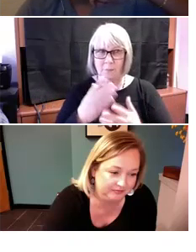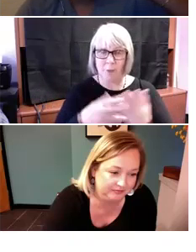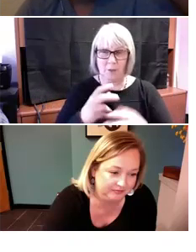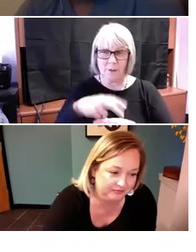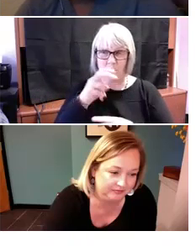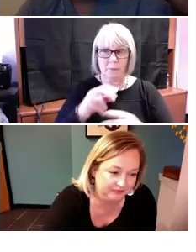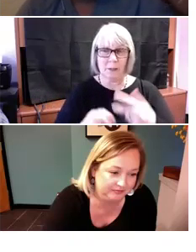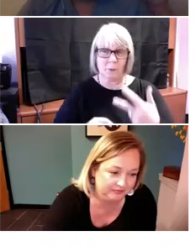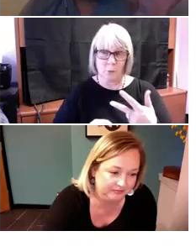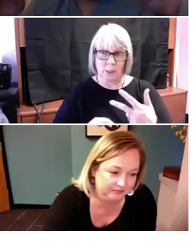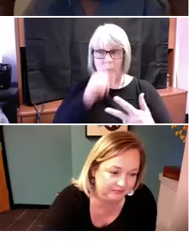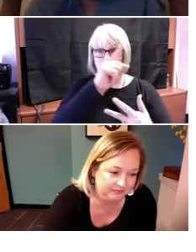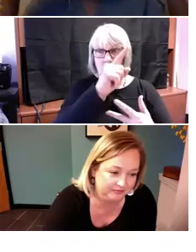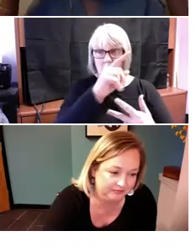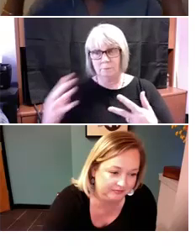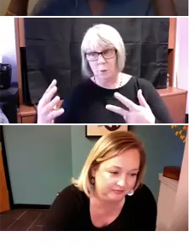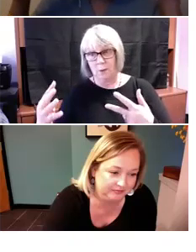and 4. So